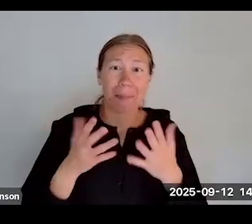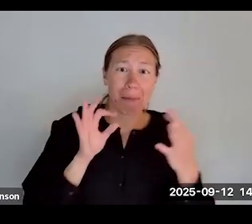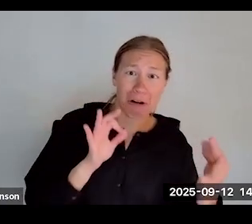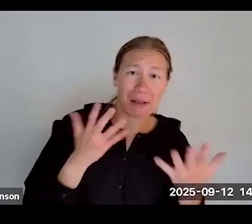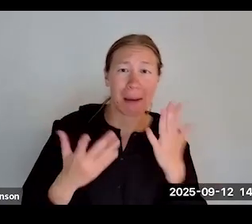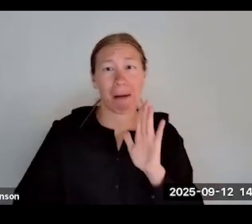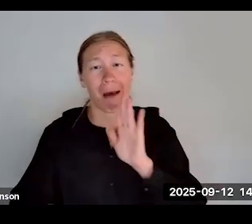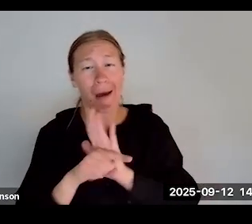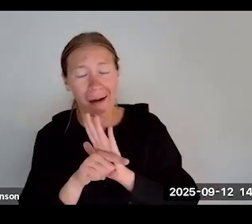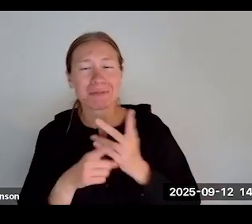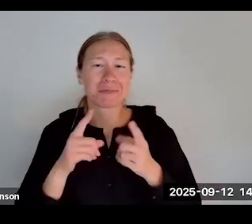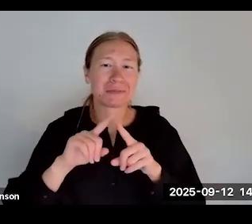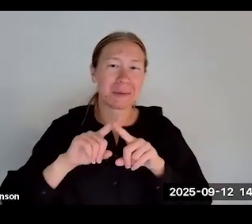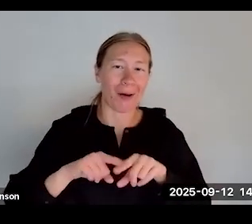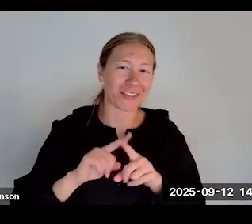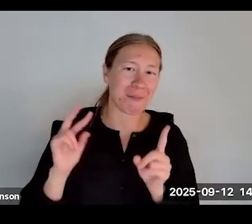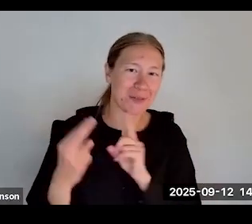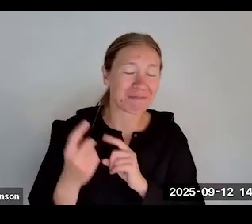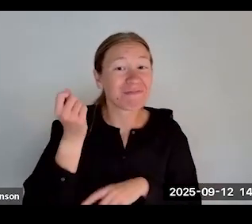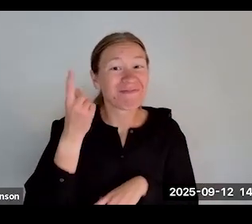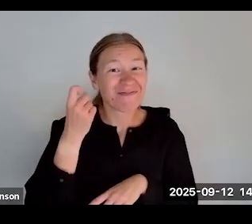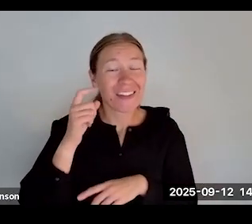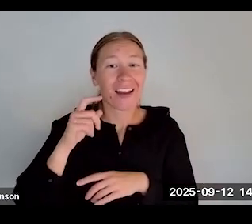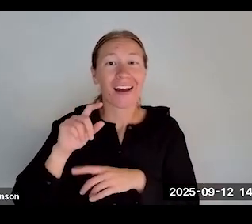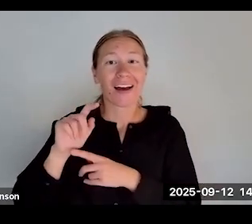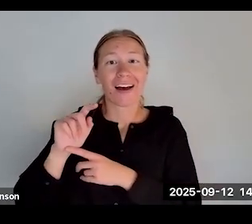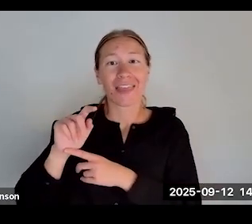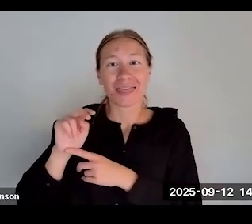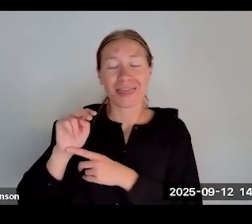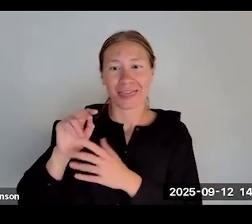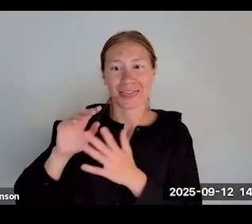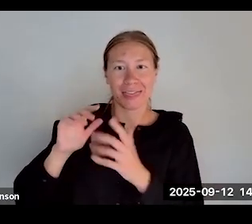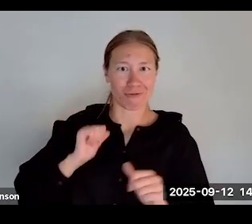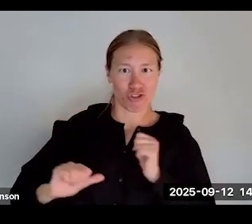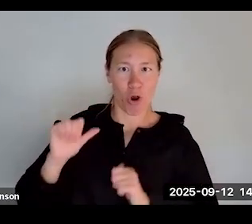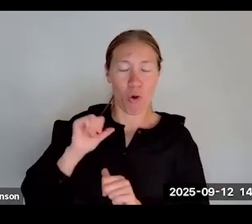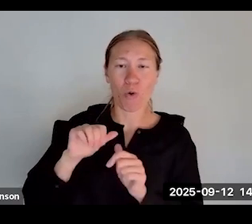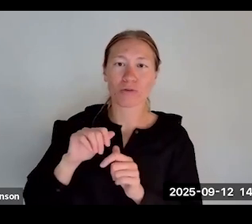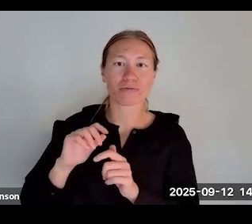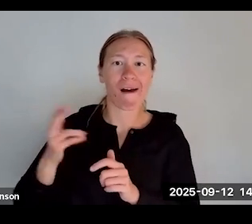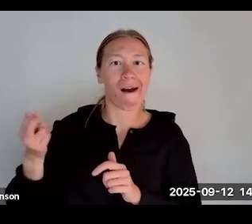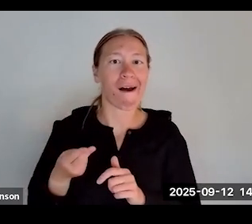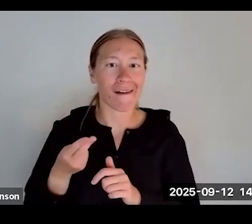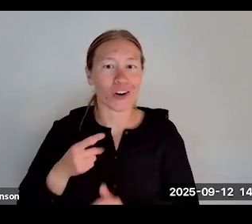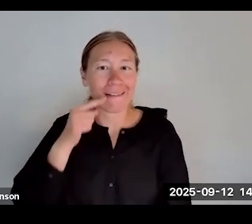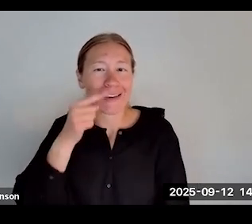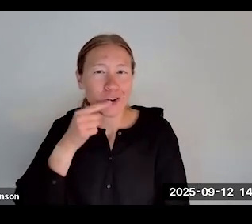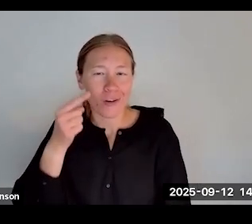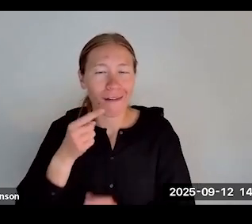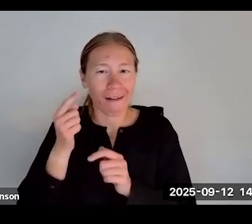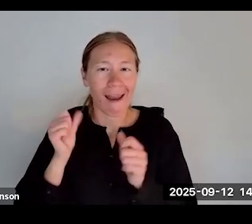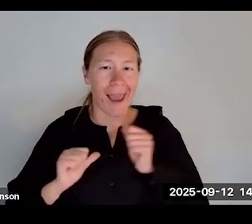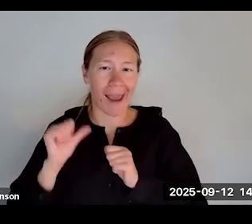it. However, the network cast a hearing actor as Nick, and that sparked outrage and protests from the deaf